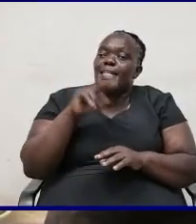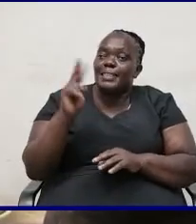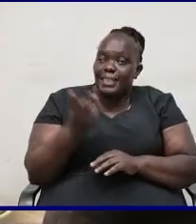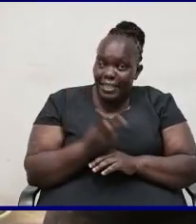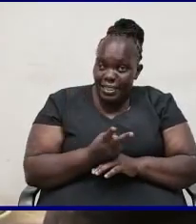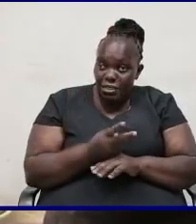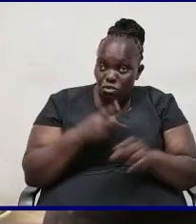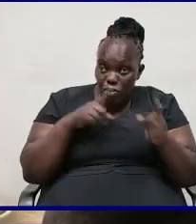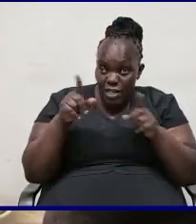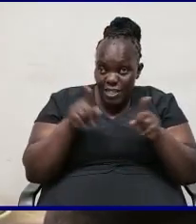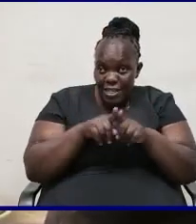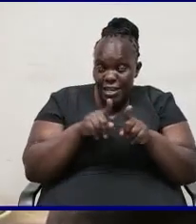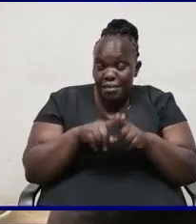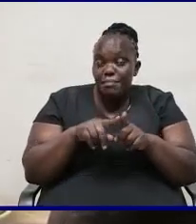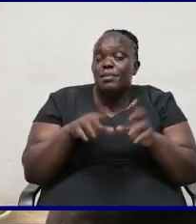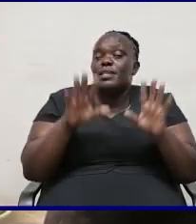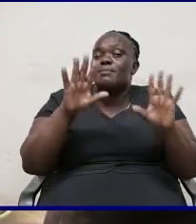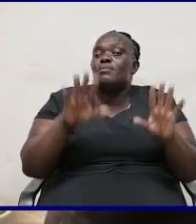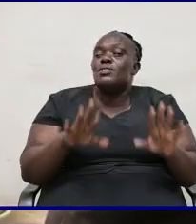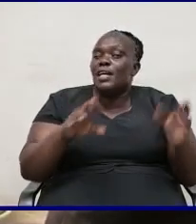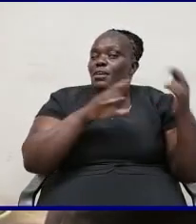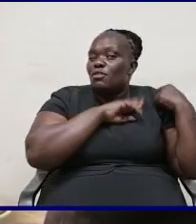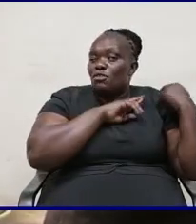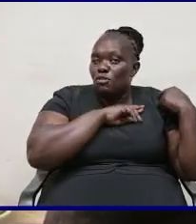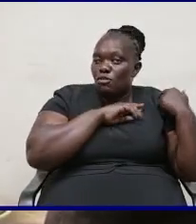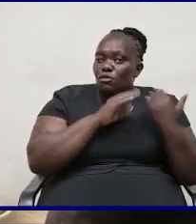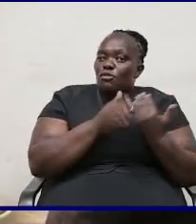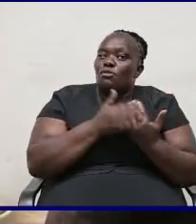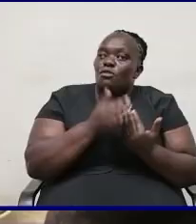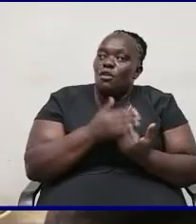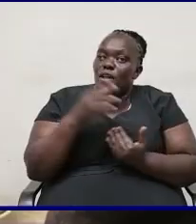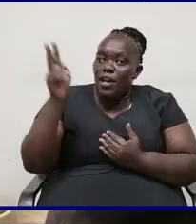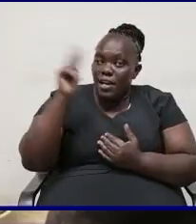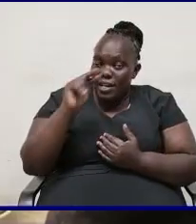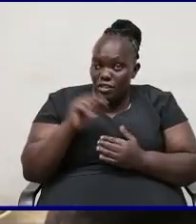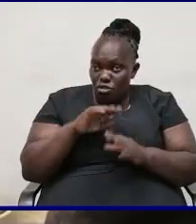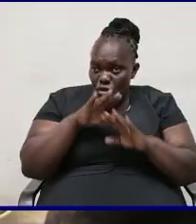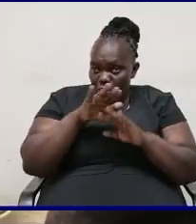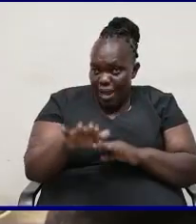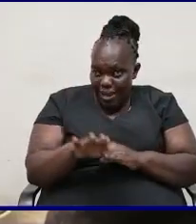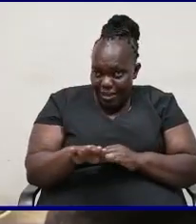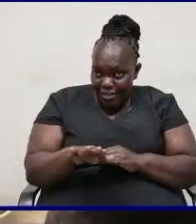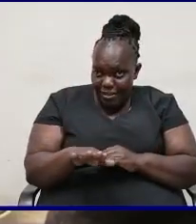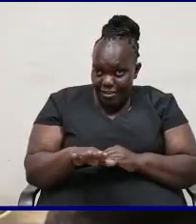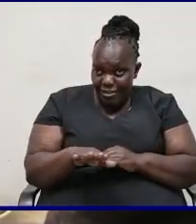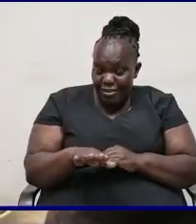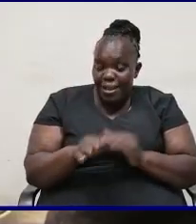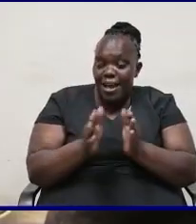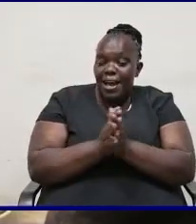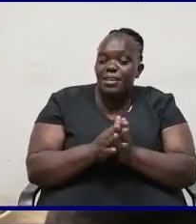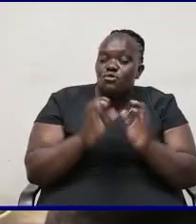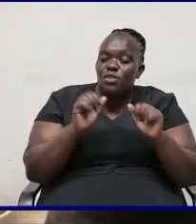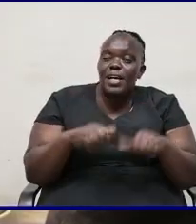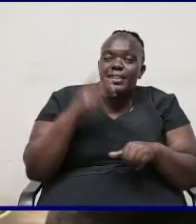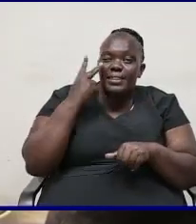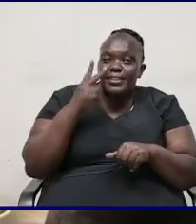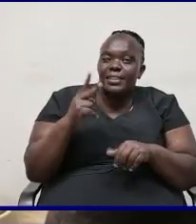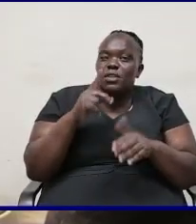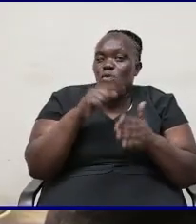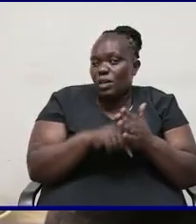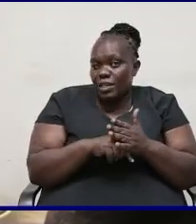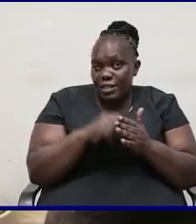Secondly, tourism is playing a very key role in the conservation of our national parks, national reserves. And you can see, of